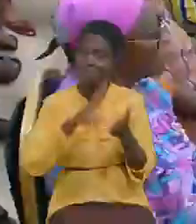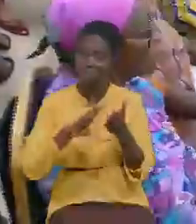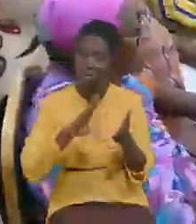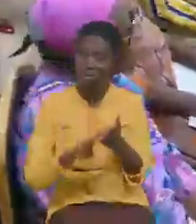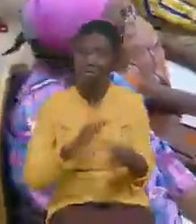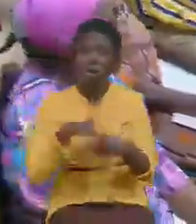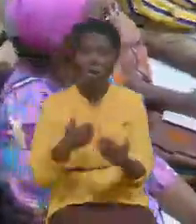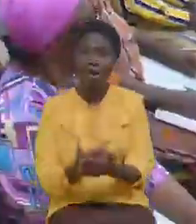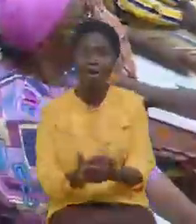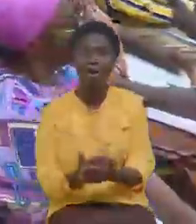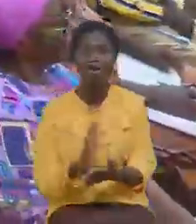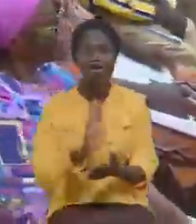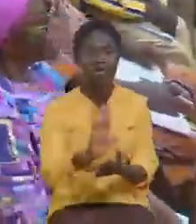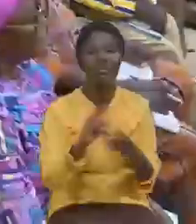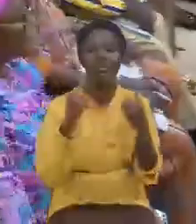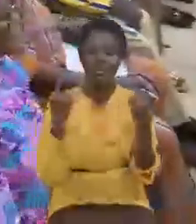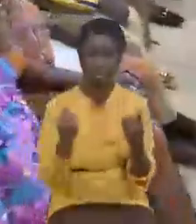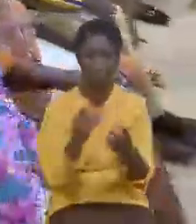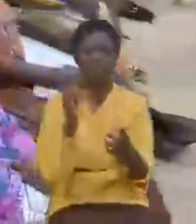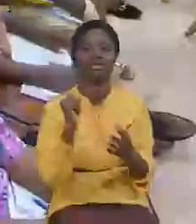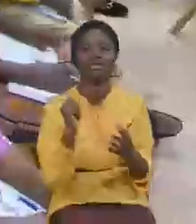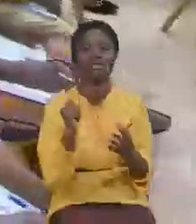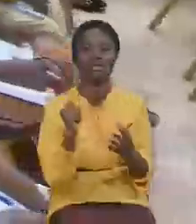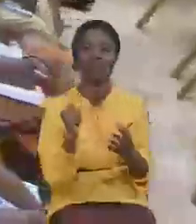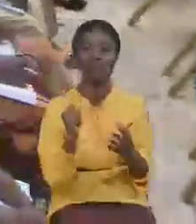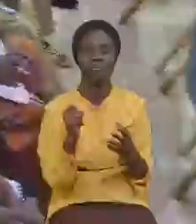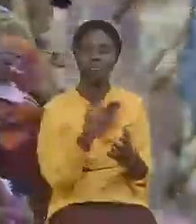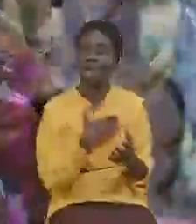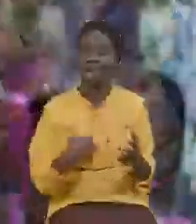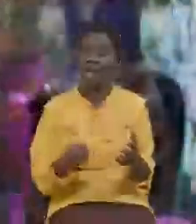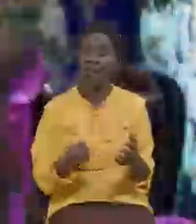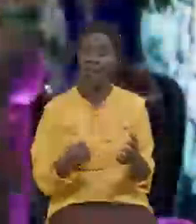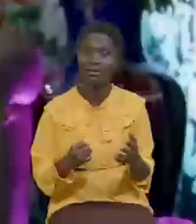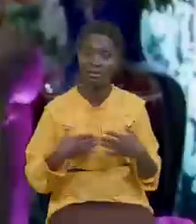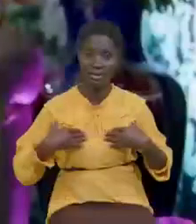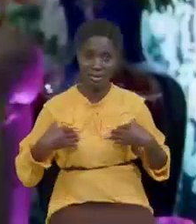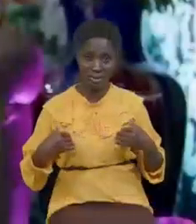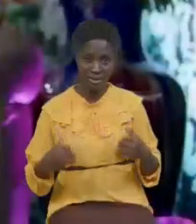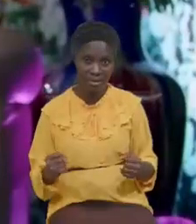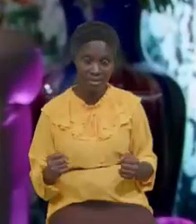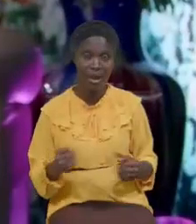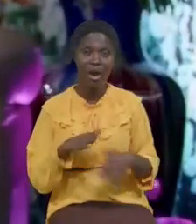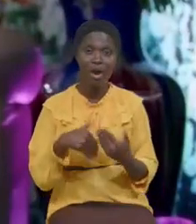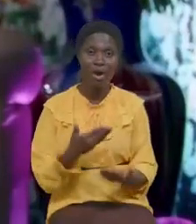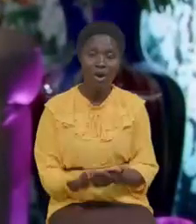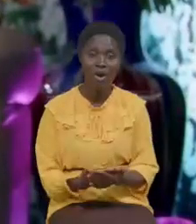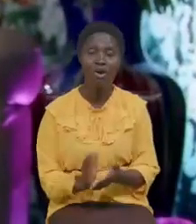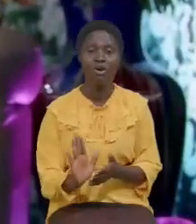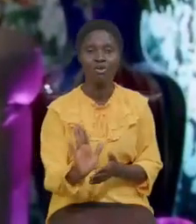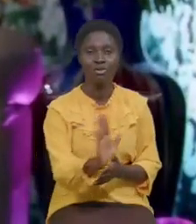forgiveth all thine iniquities and healeth all